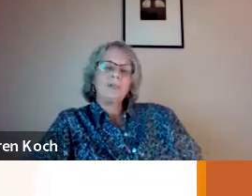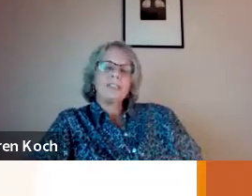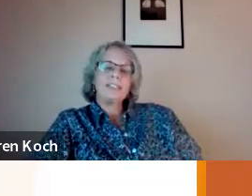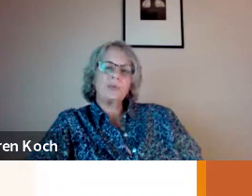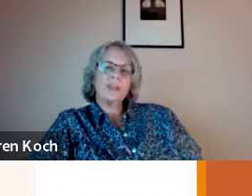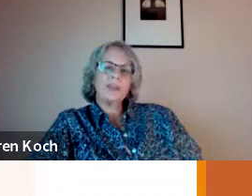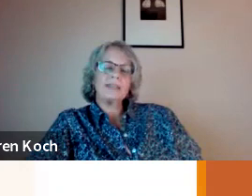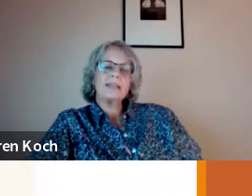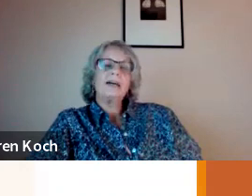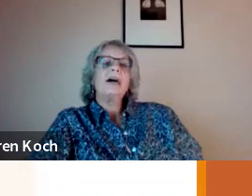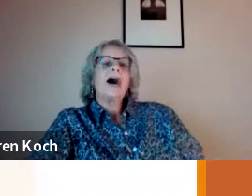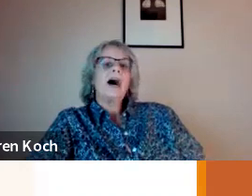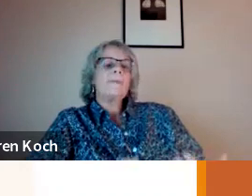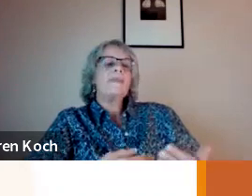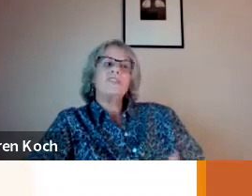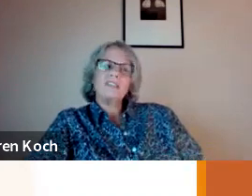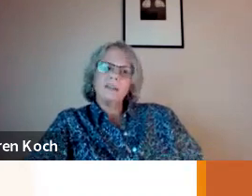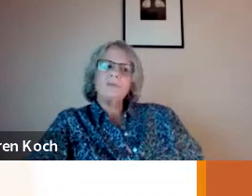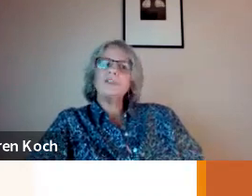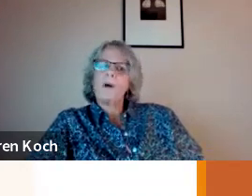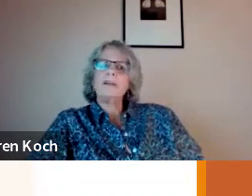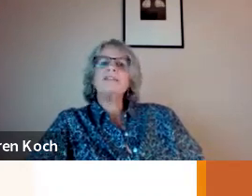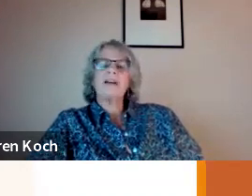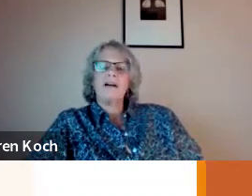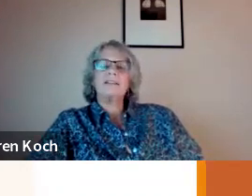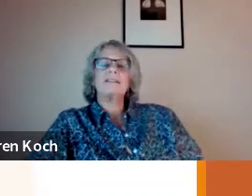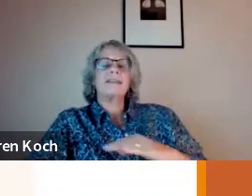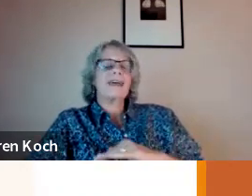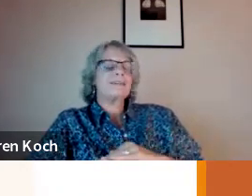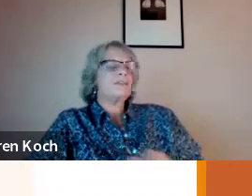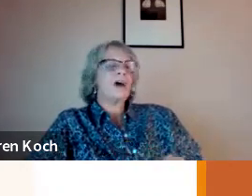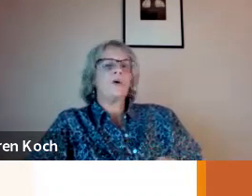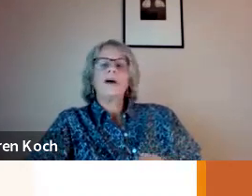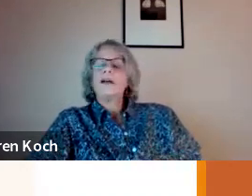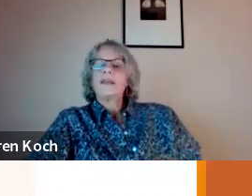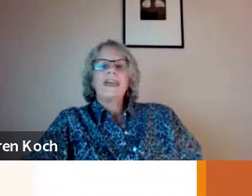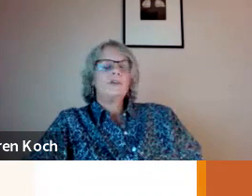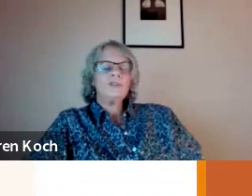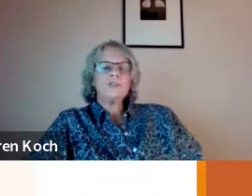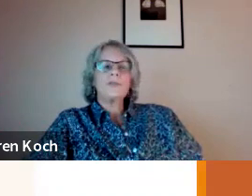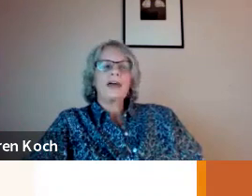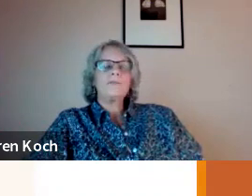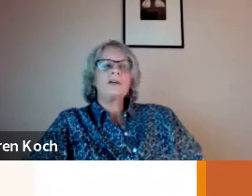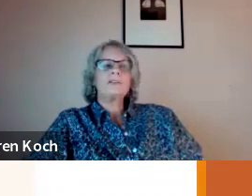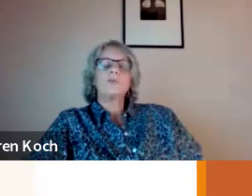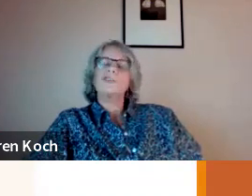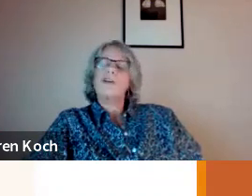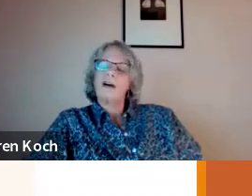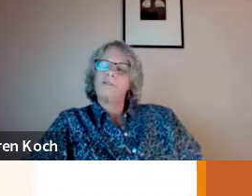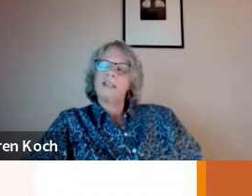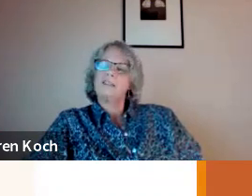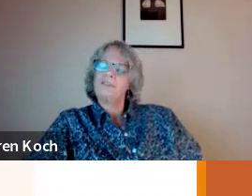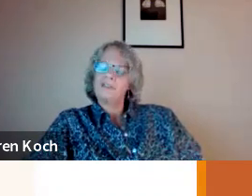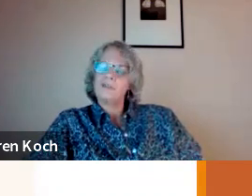be happy to assist with this. The facility responded to us that no, they couldn't do that because there